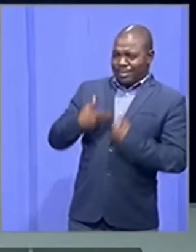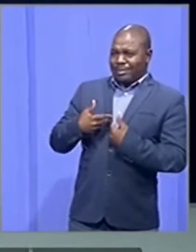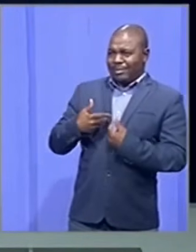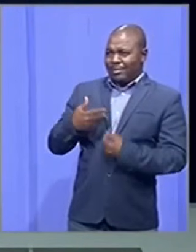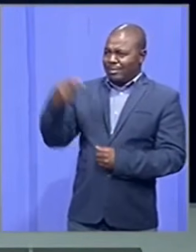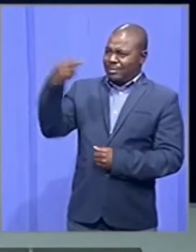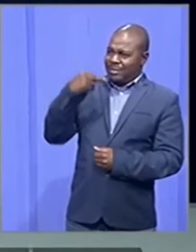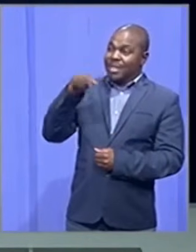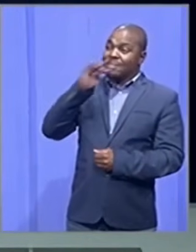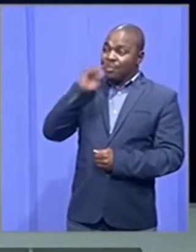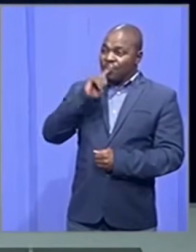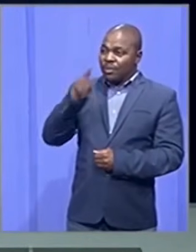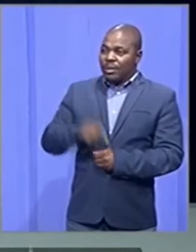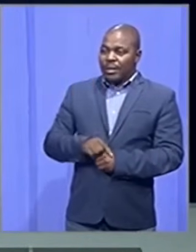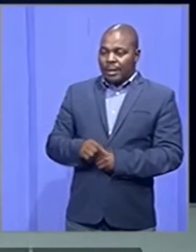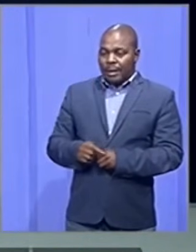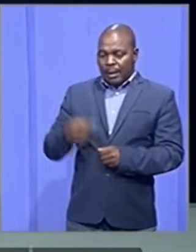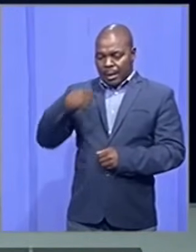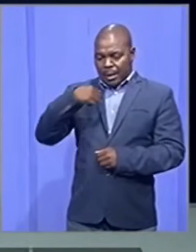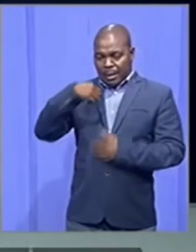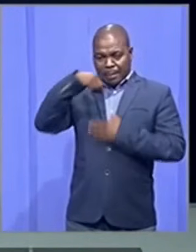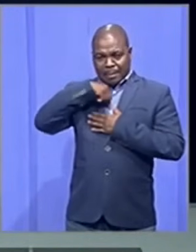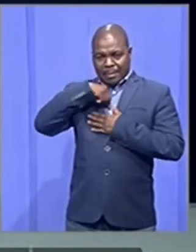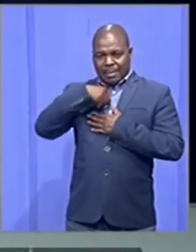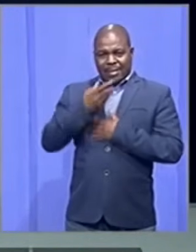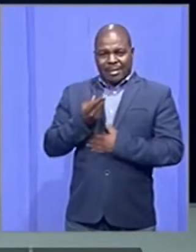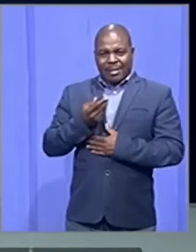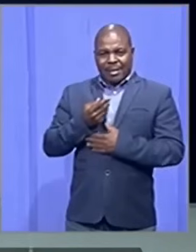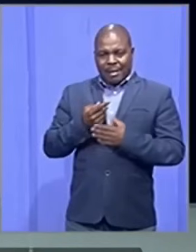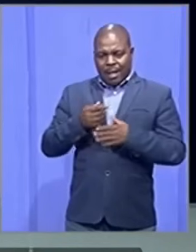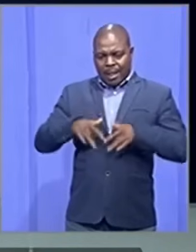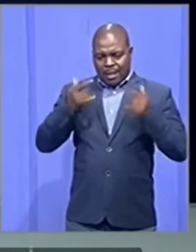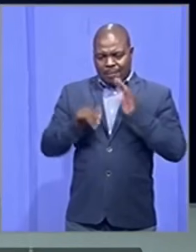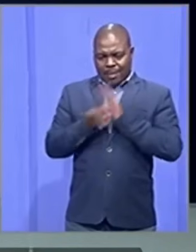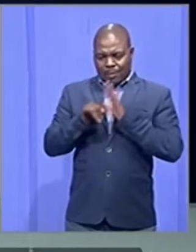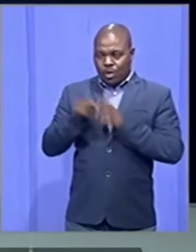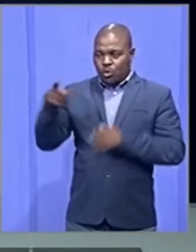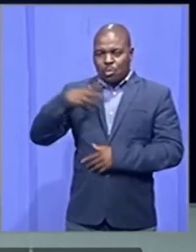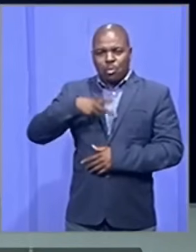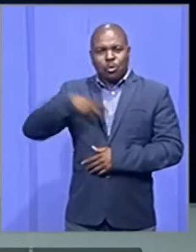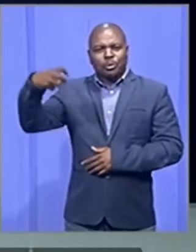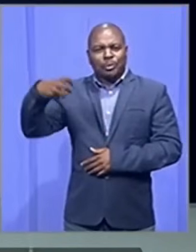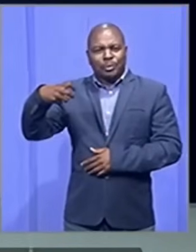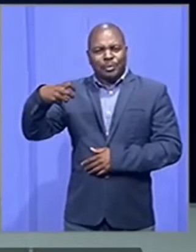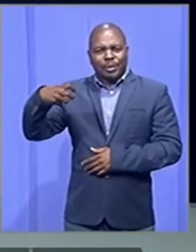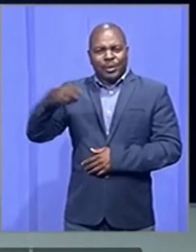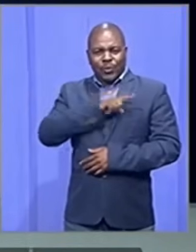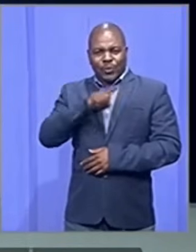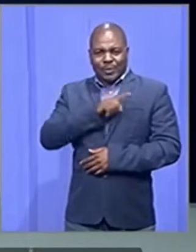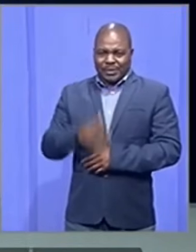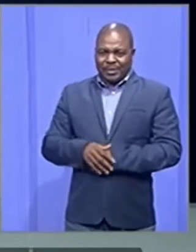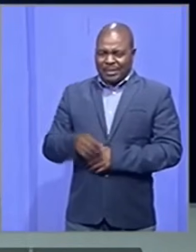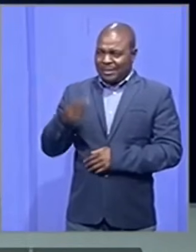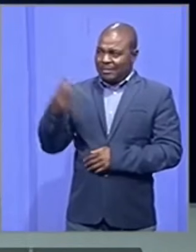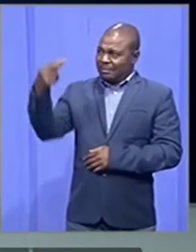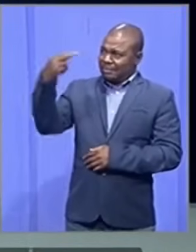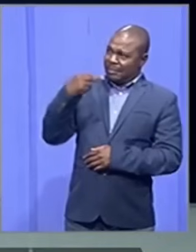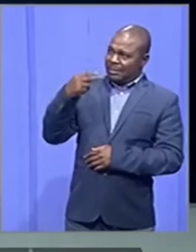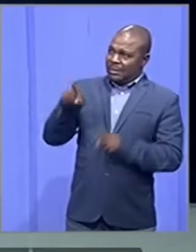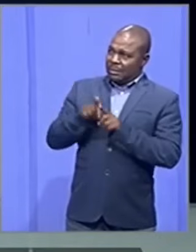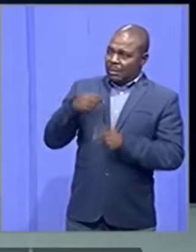the important part ya bophelo baka hobane as soon as ha o ntsheya ho nna se